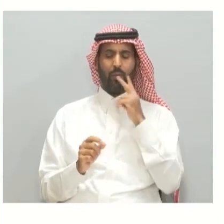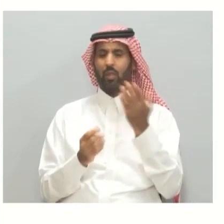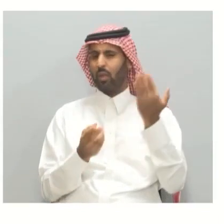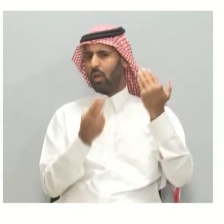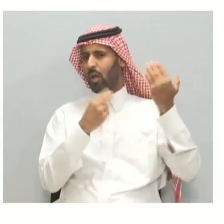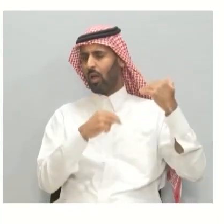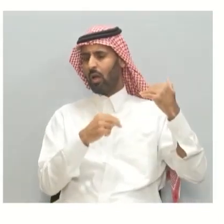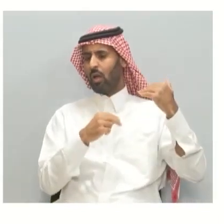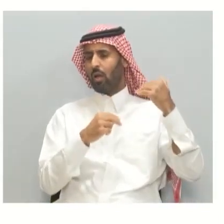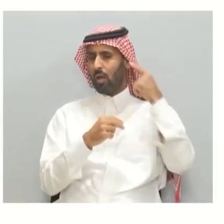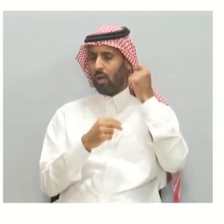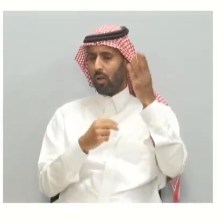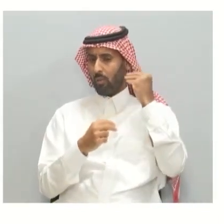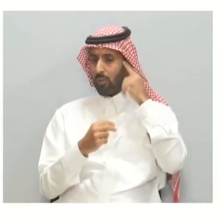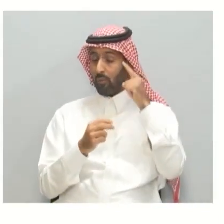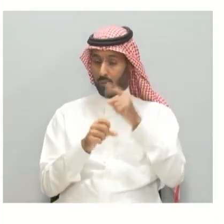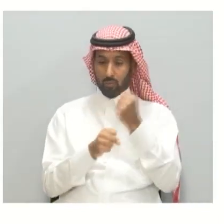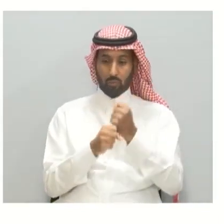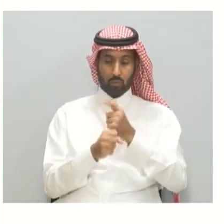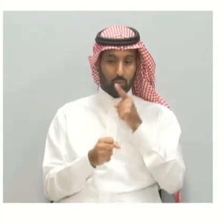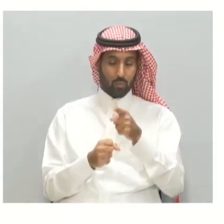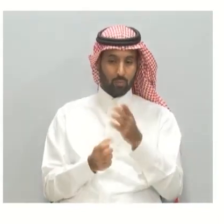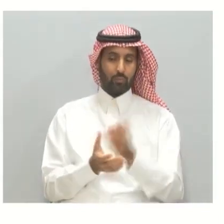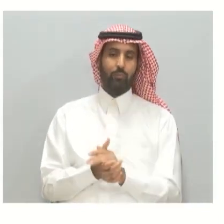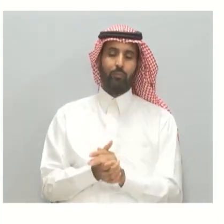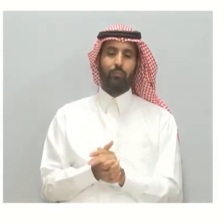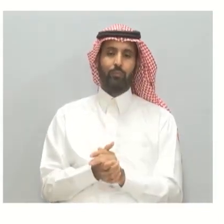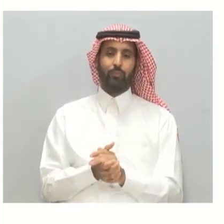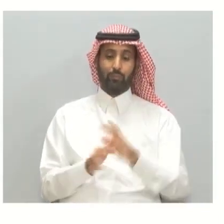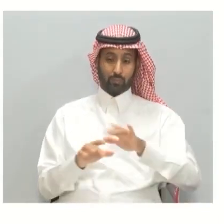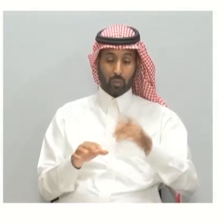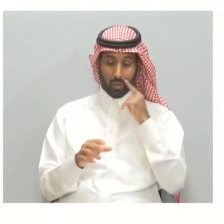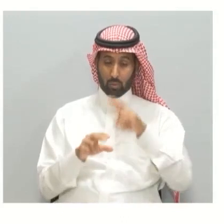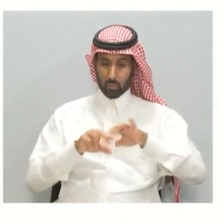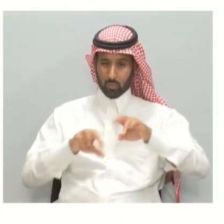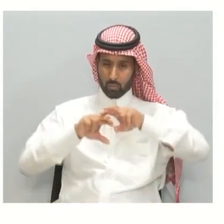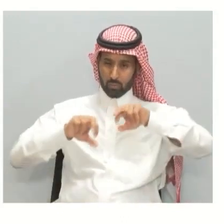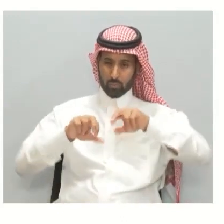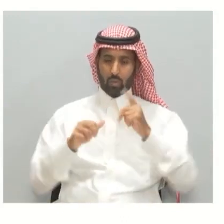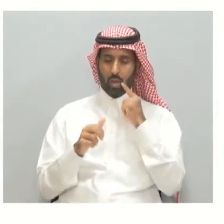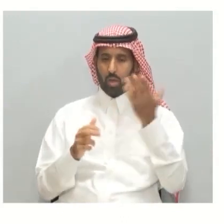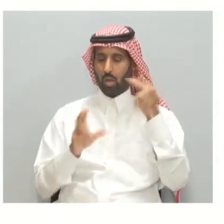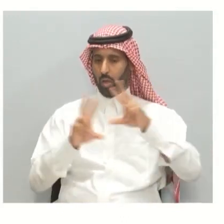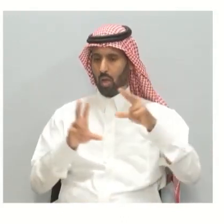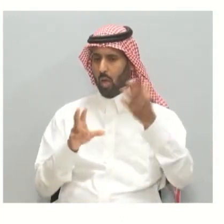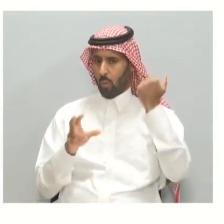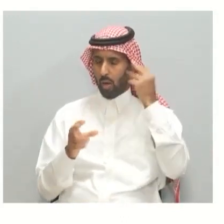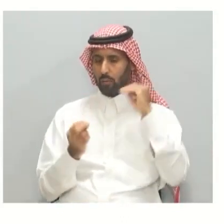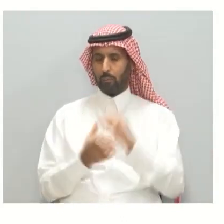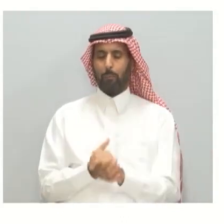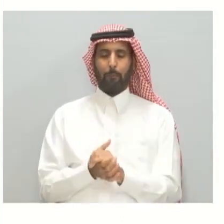background you should have for this job. What should you have? Your qualities for this job. A background you should have for this